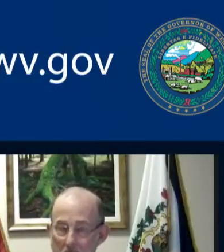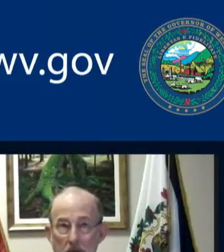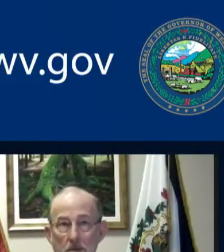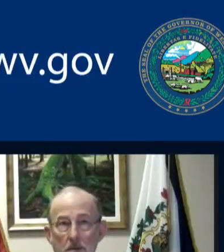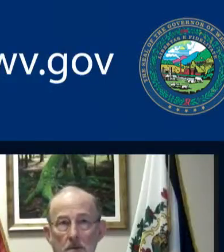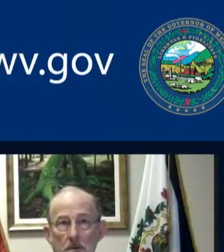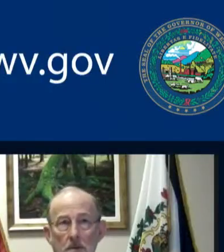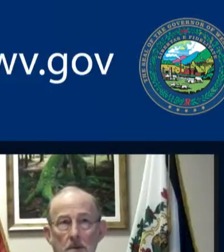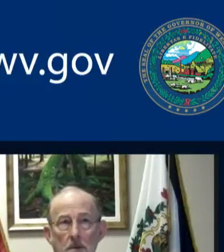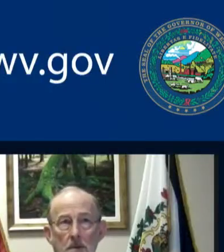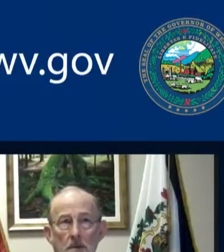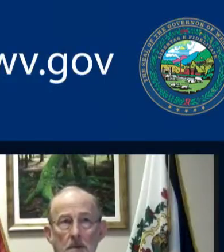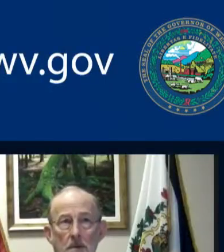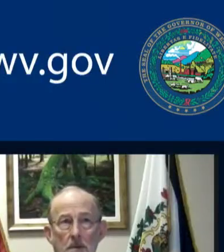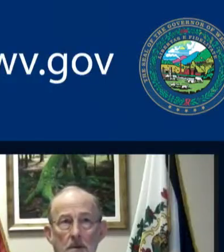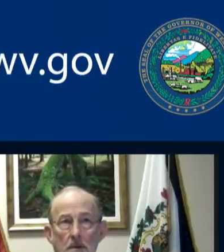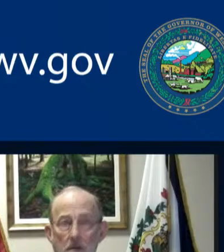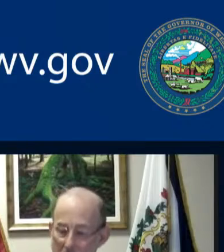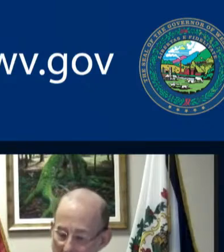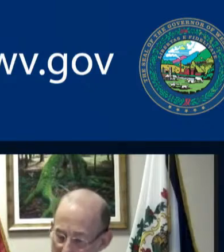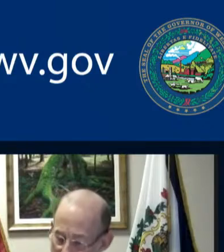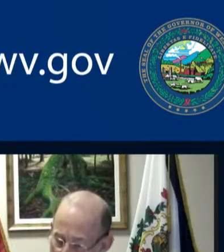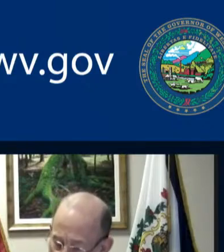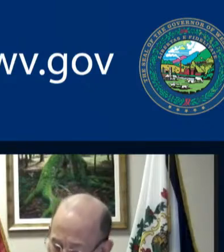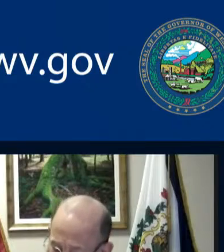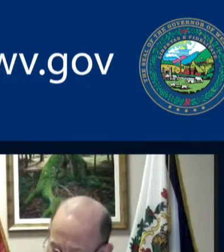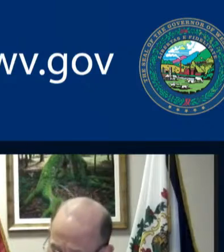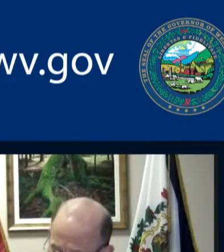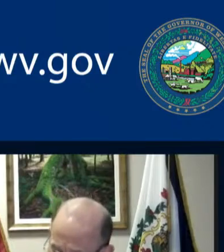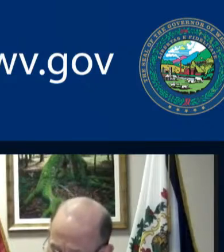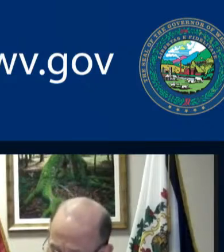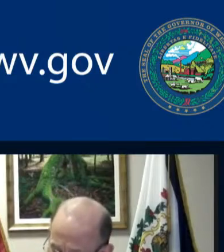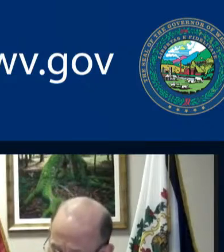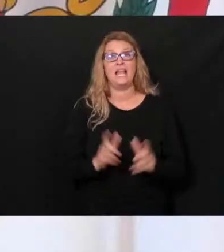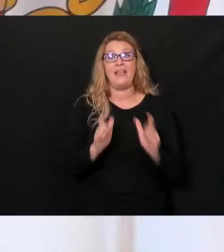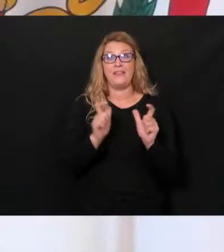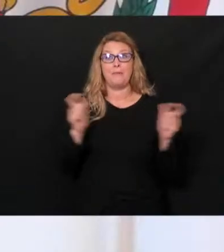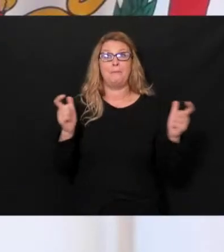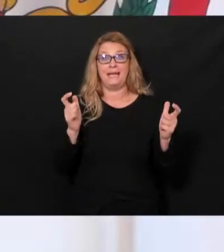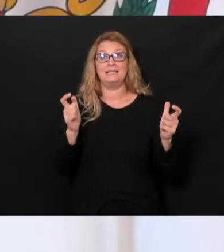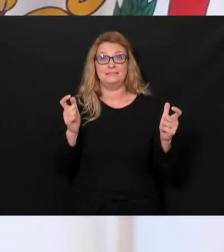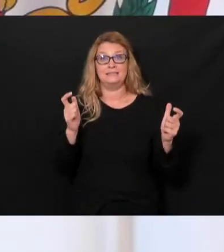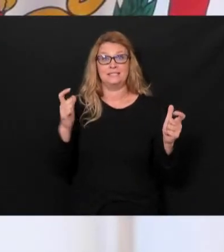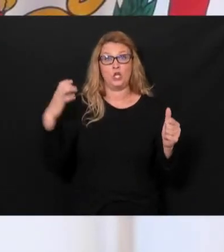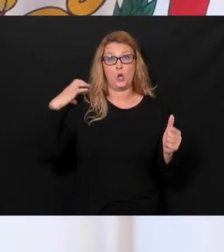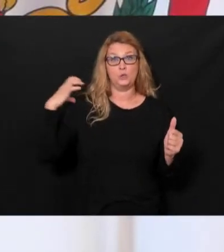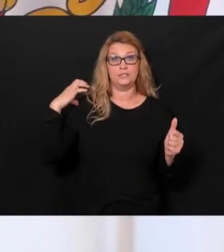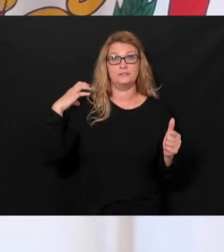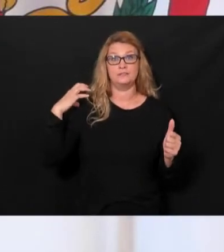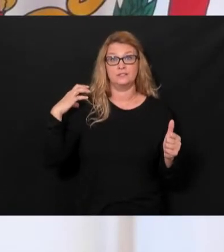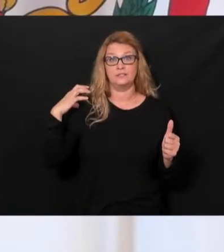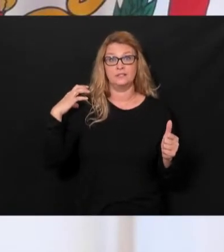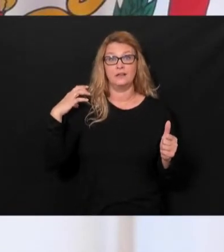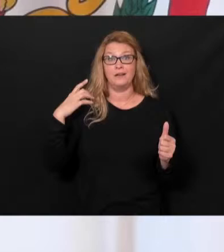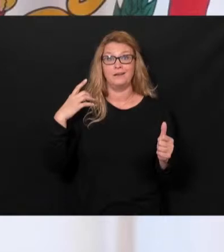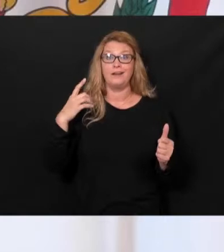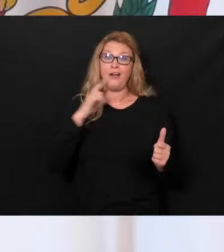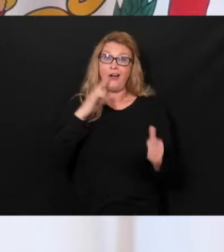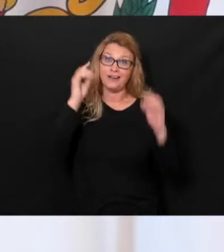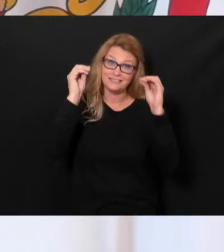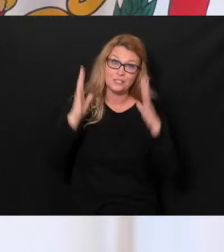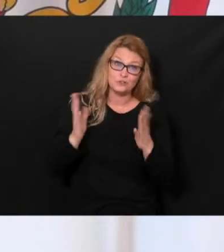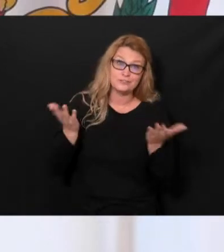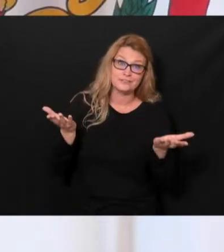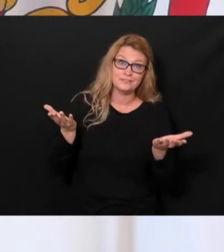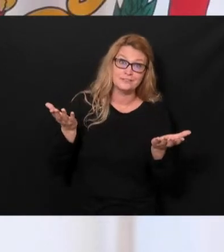Well, the biggest majority of our coaches are teachers, and